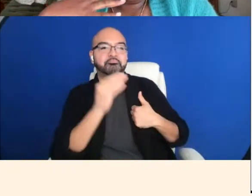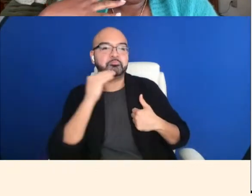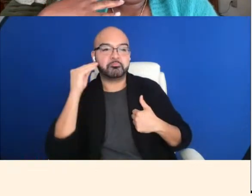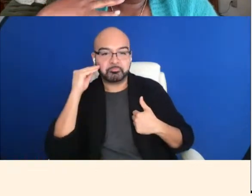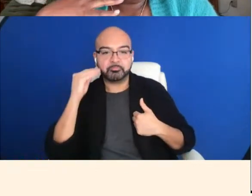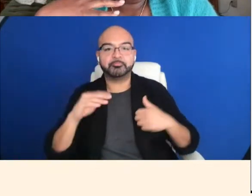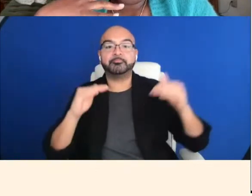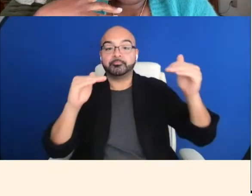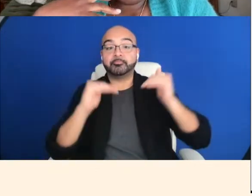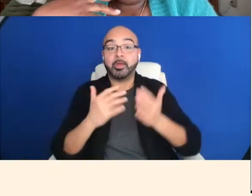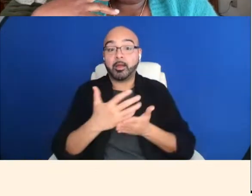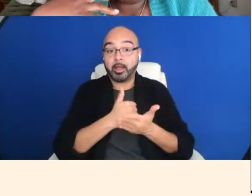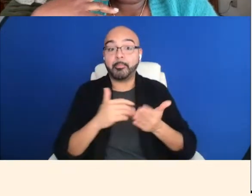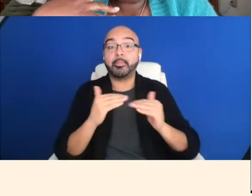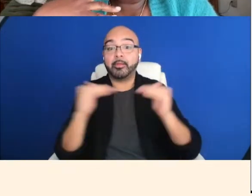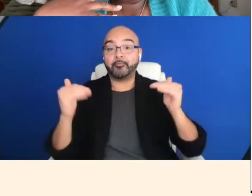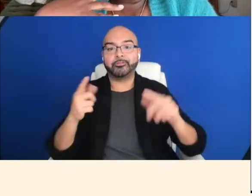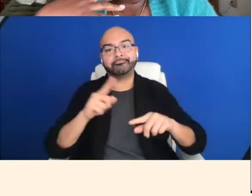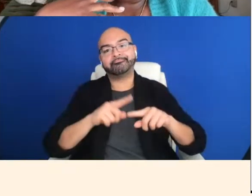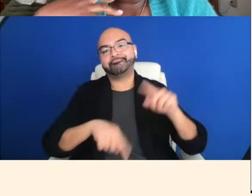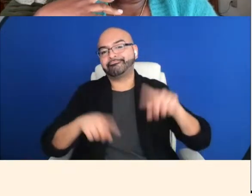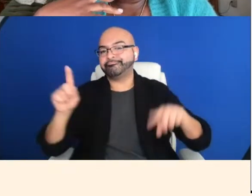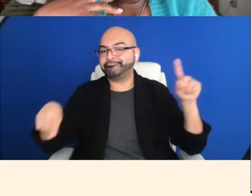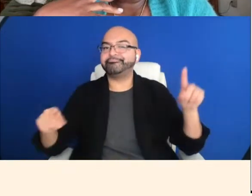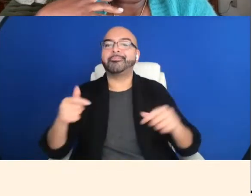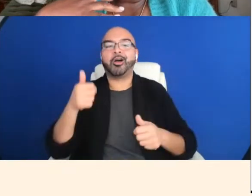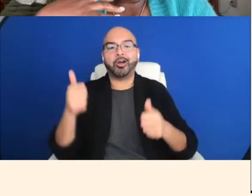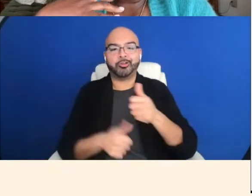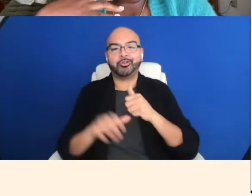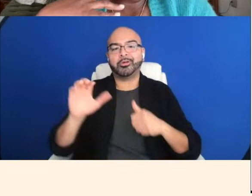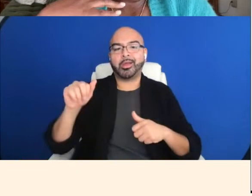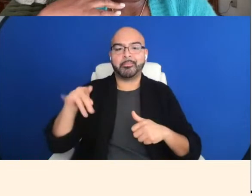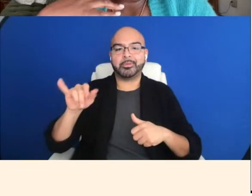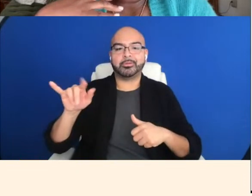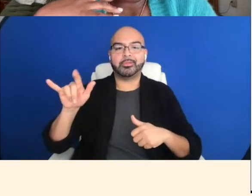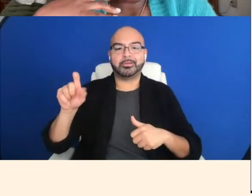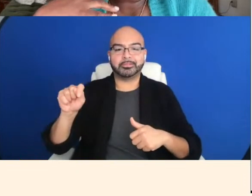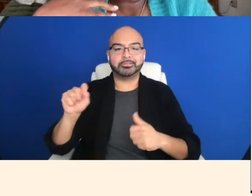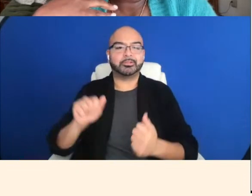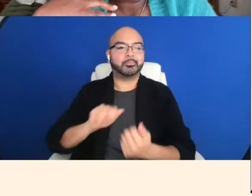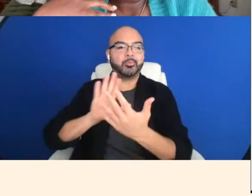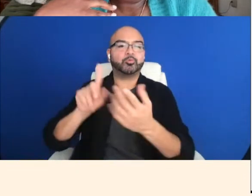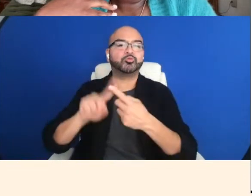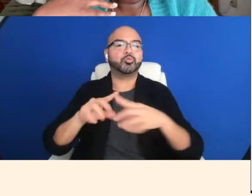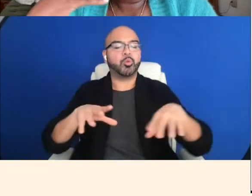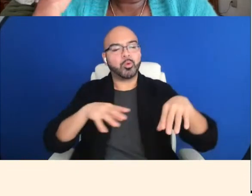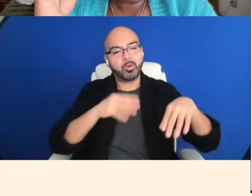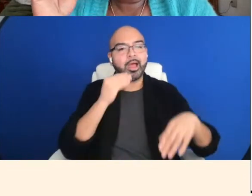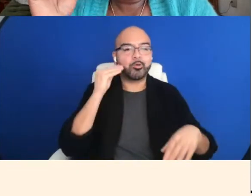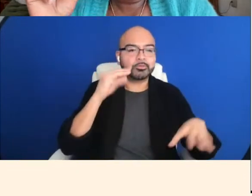Income level can be wide under a capitalist approach to housing and land ownership.